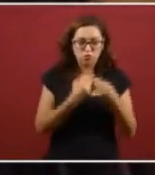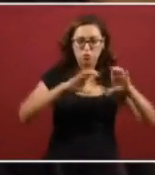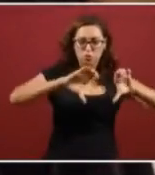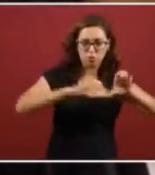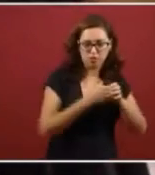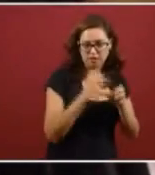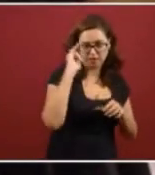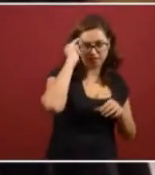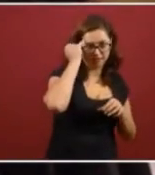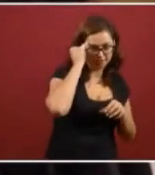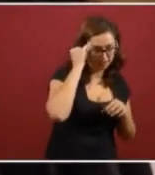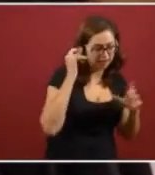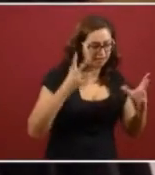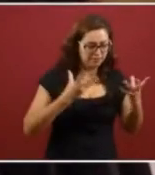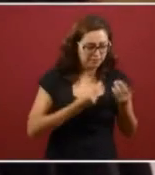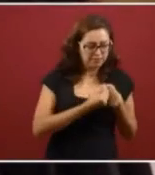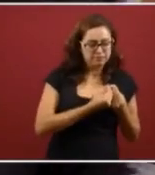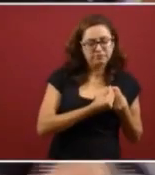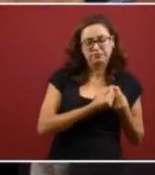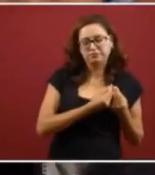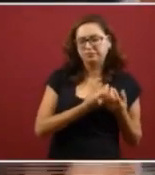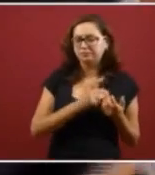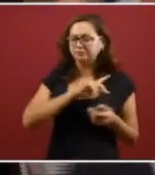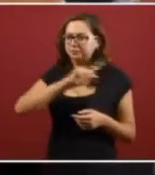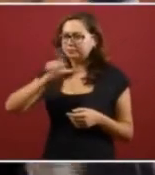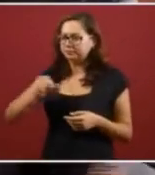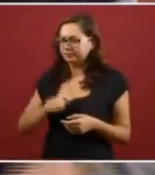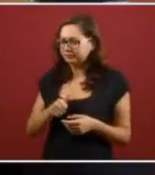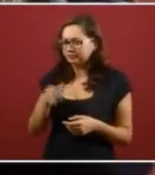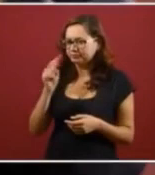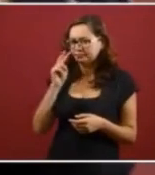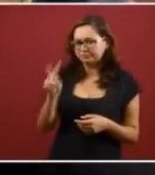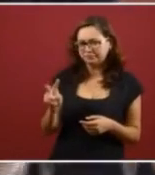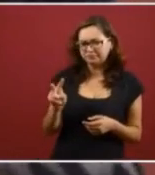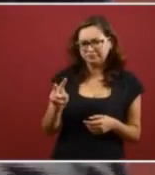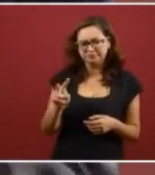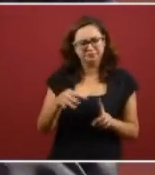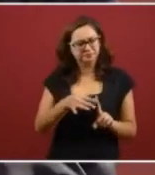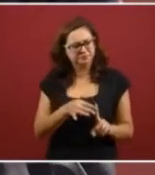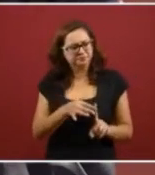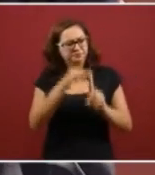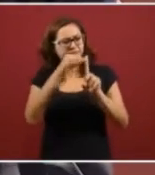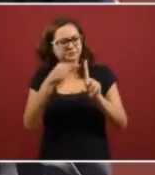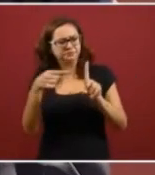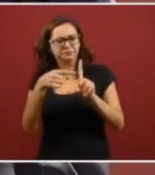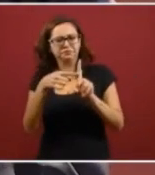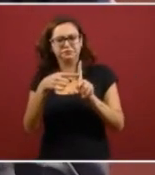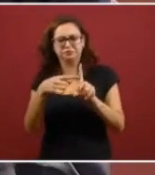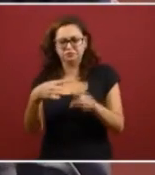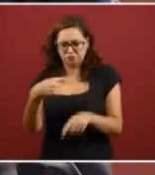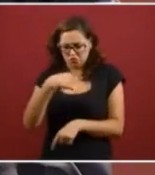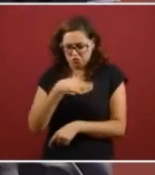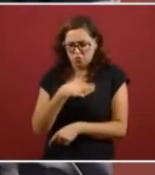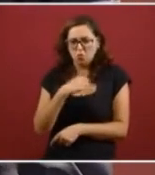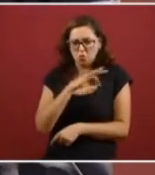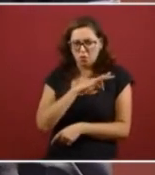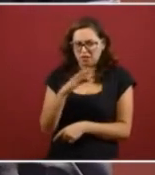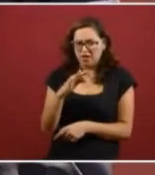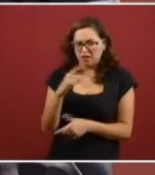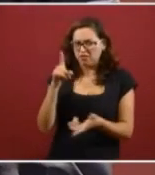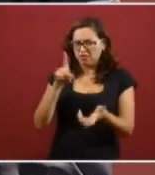come, I came se, from working with the indigenous people. De que and they yo came podía to a conclusion that I